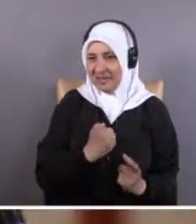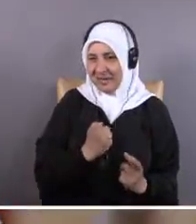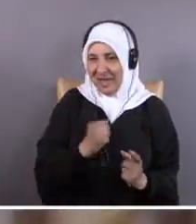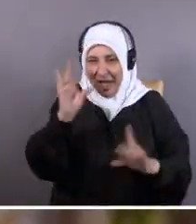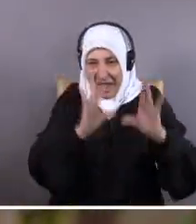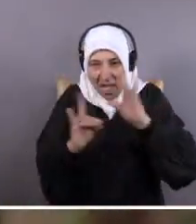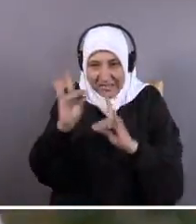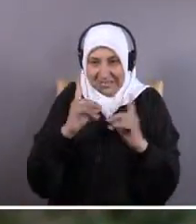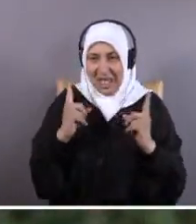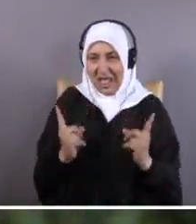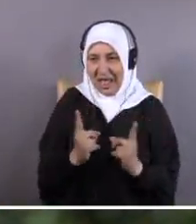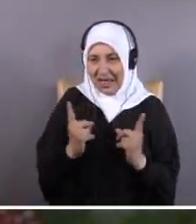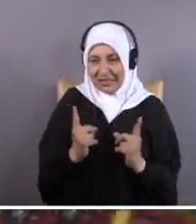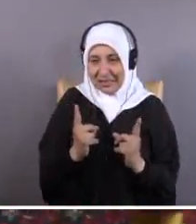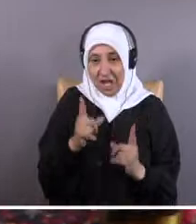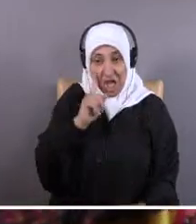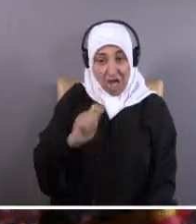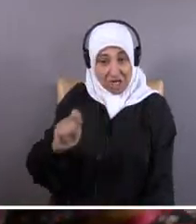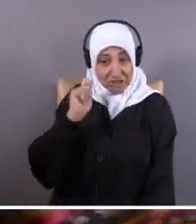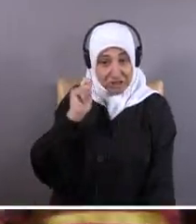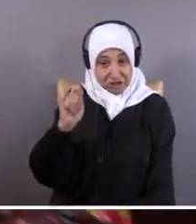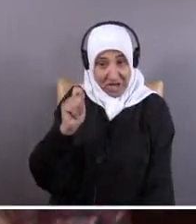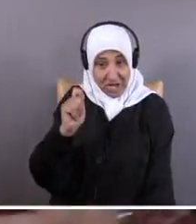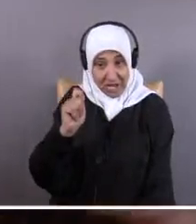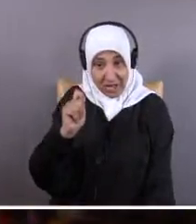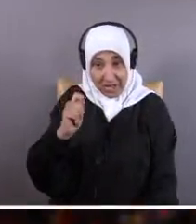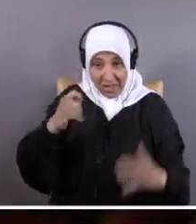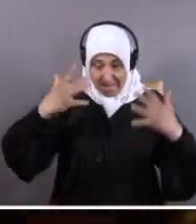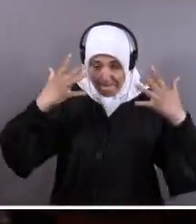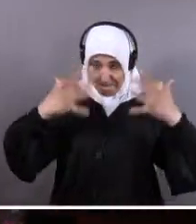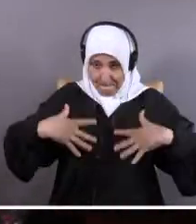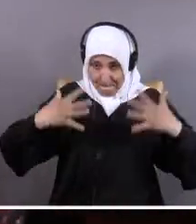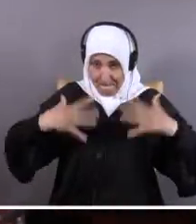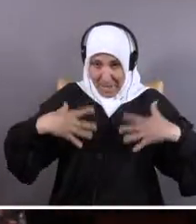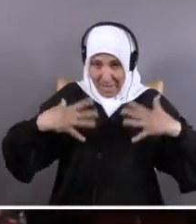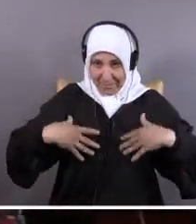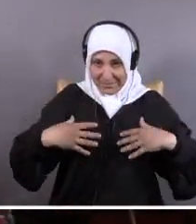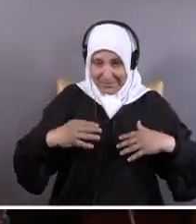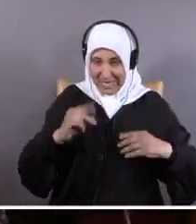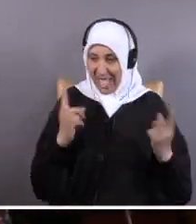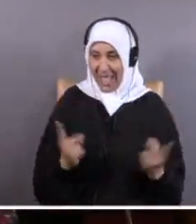in traditional outfit, you are the center.